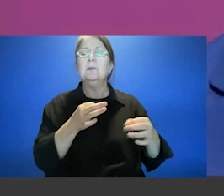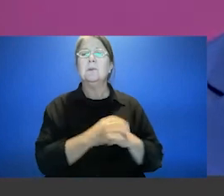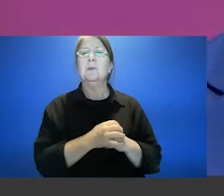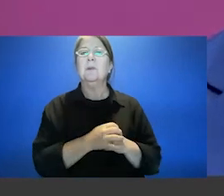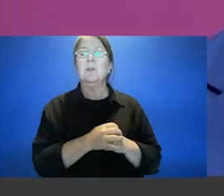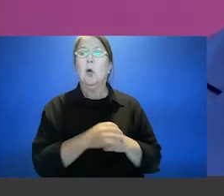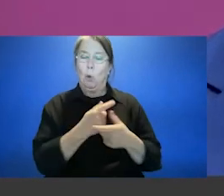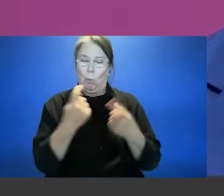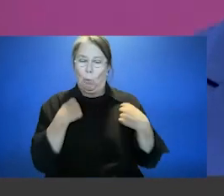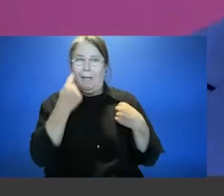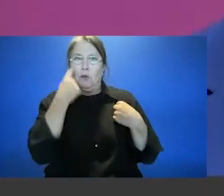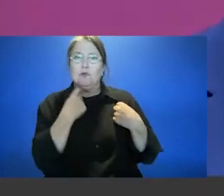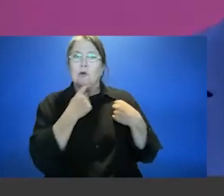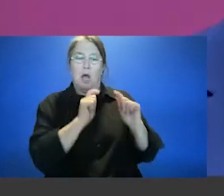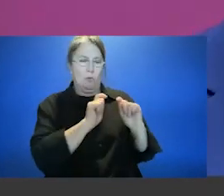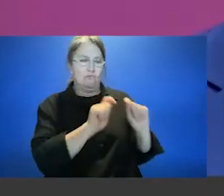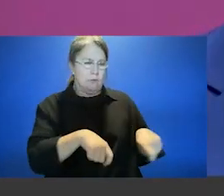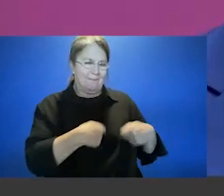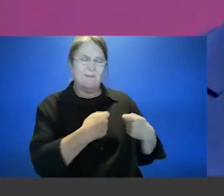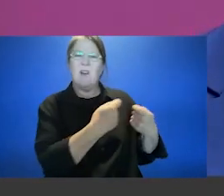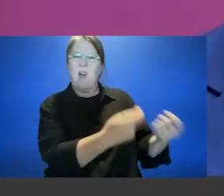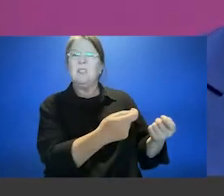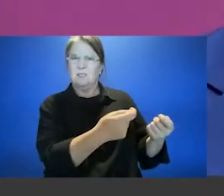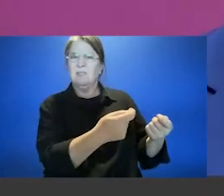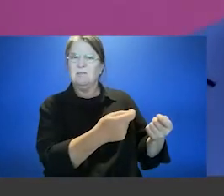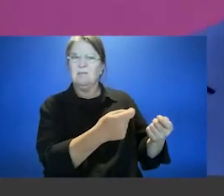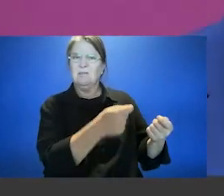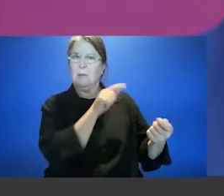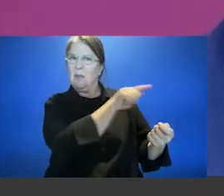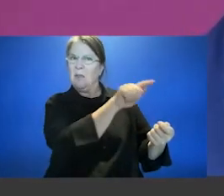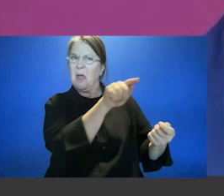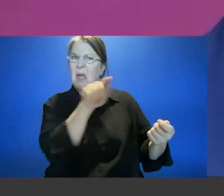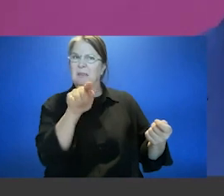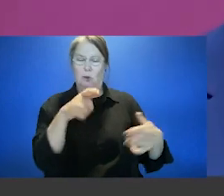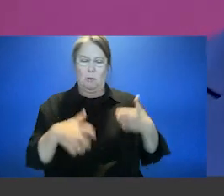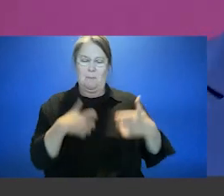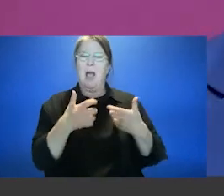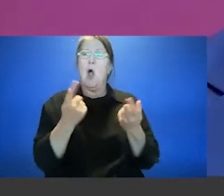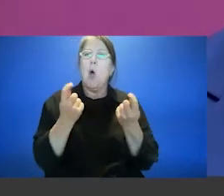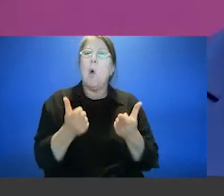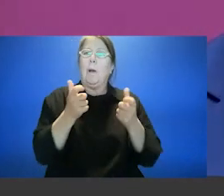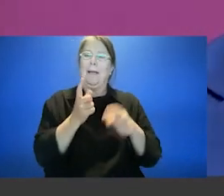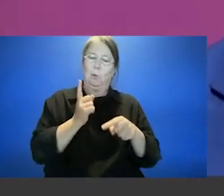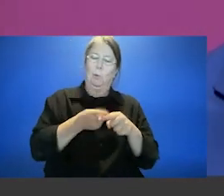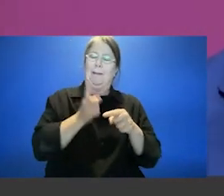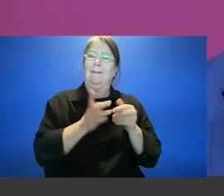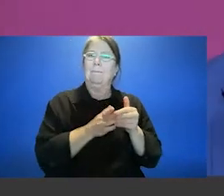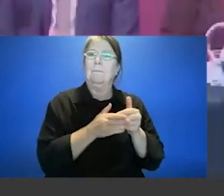we try and provide these complaints with an early and quick resolution to the